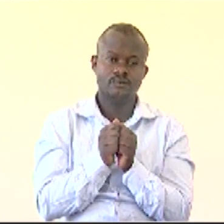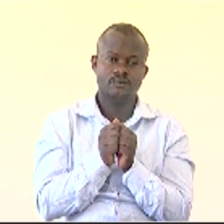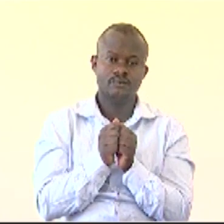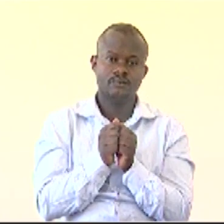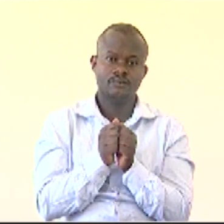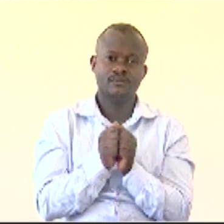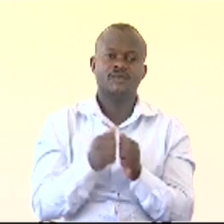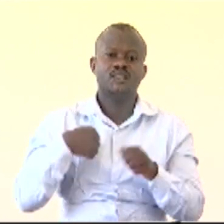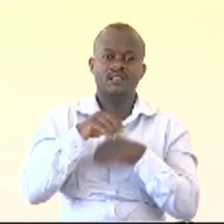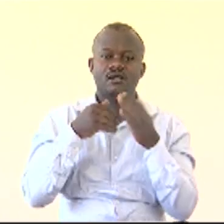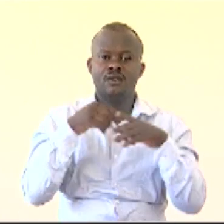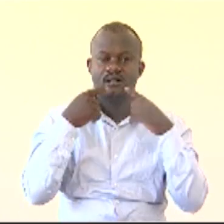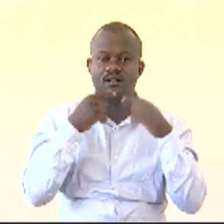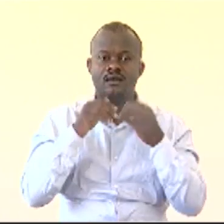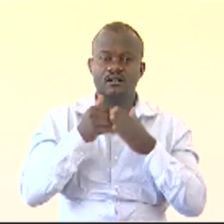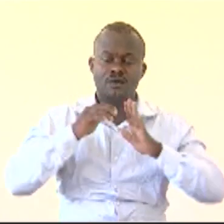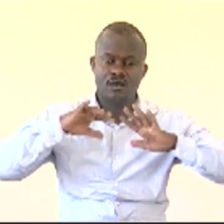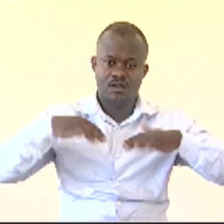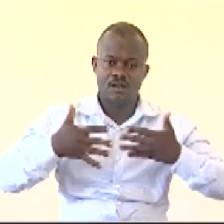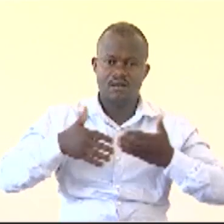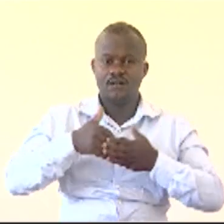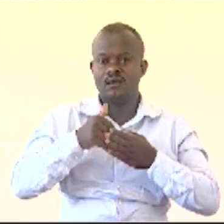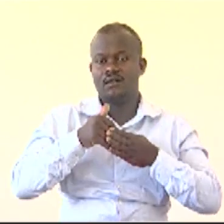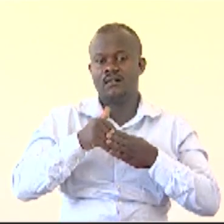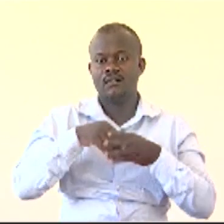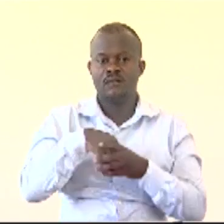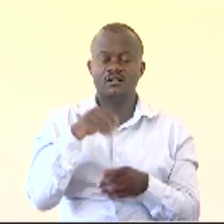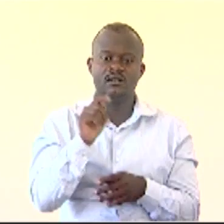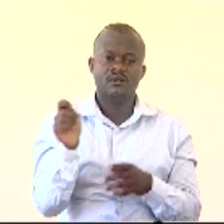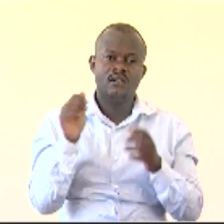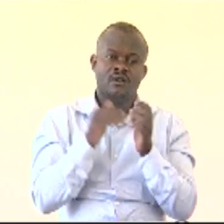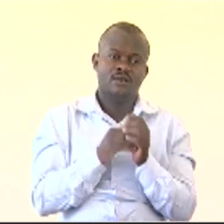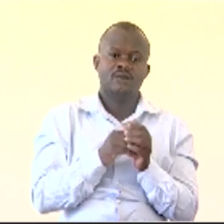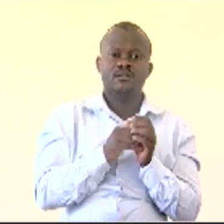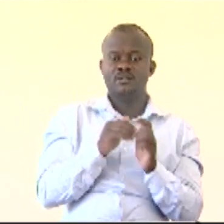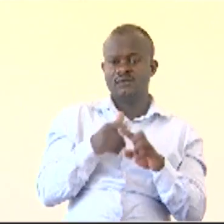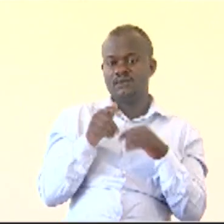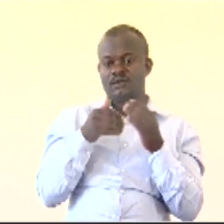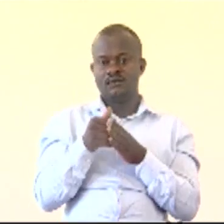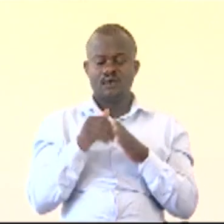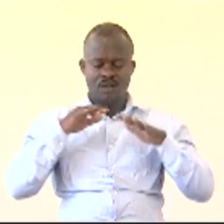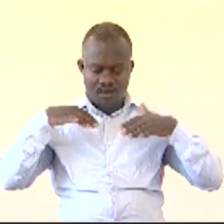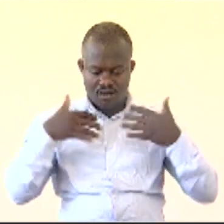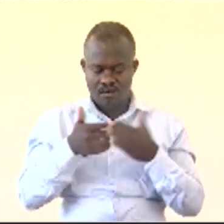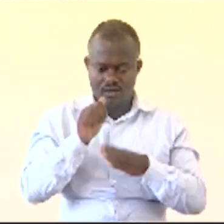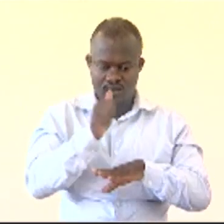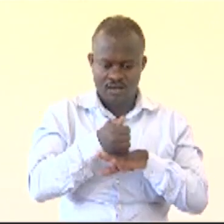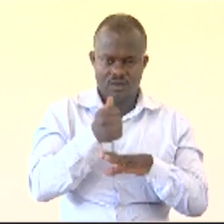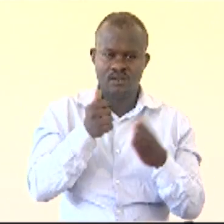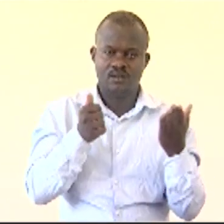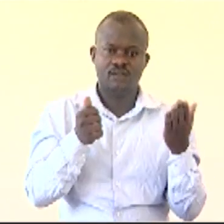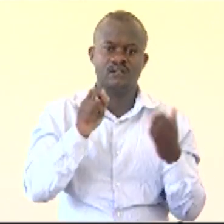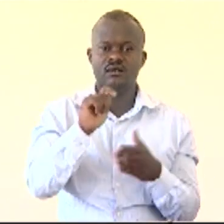Let's talk about proper disposal of feces in toilets and even in pit latrines. So proper disposal of these feces and